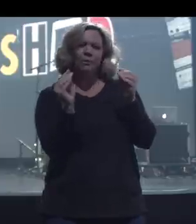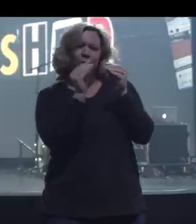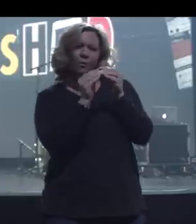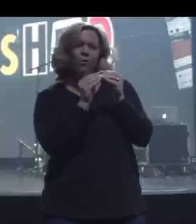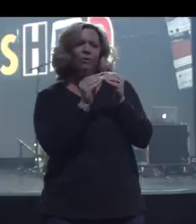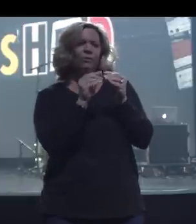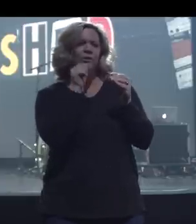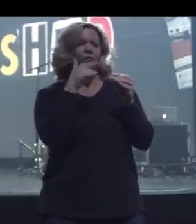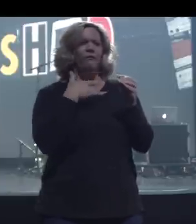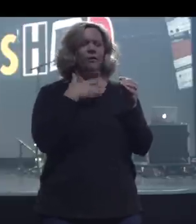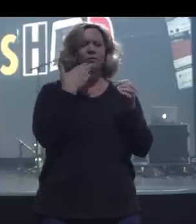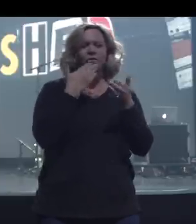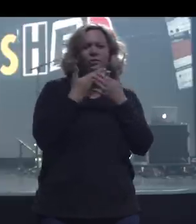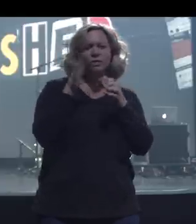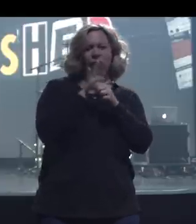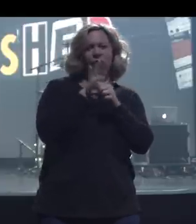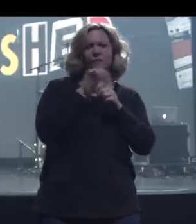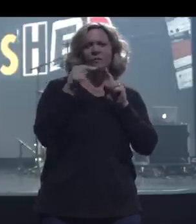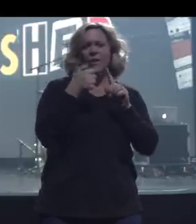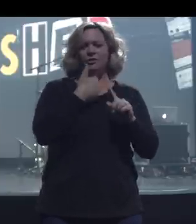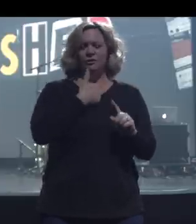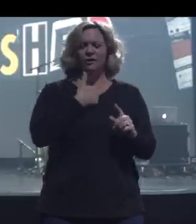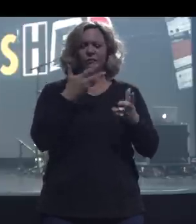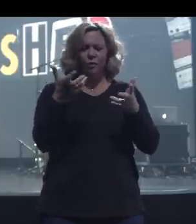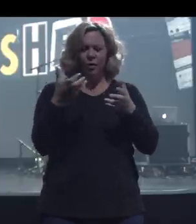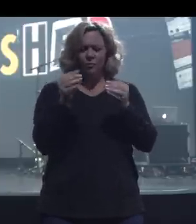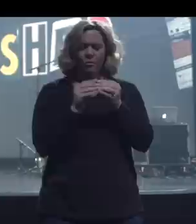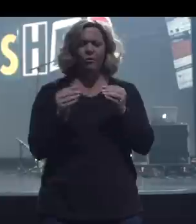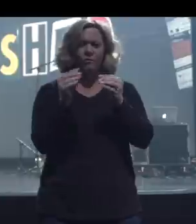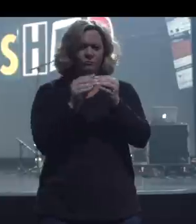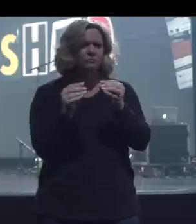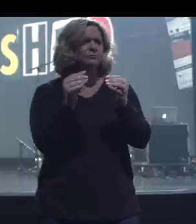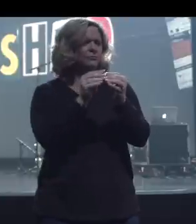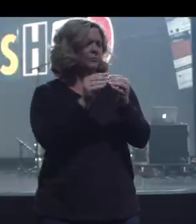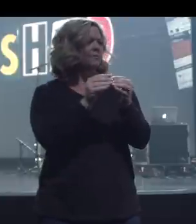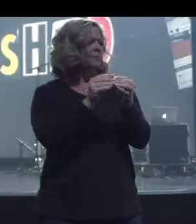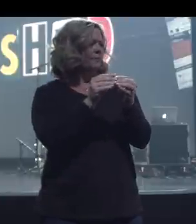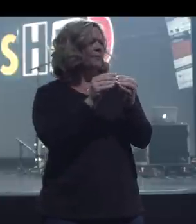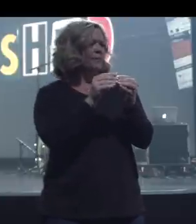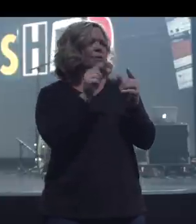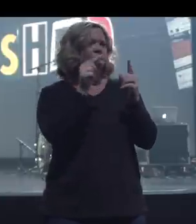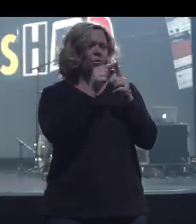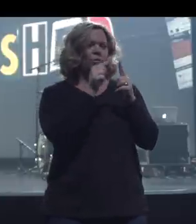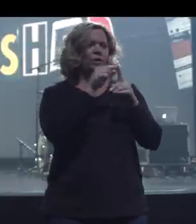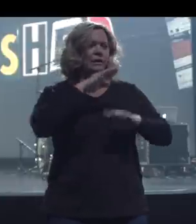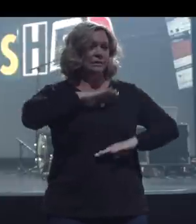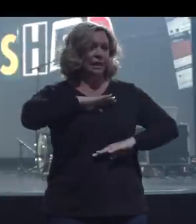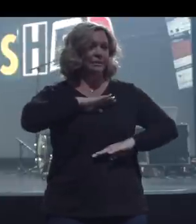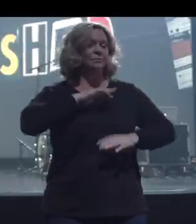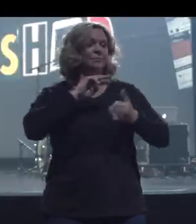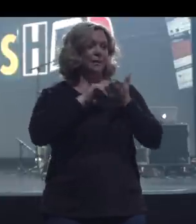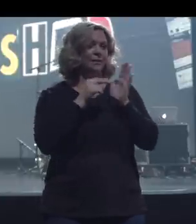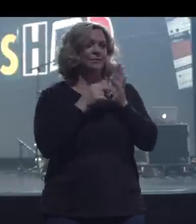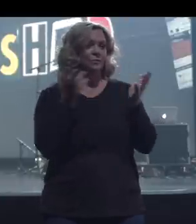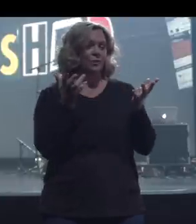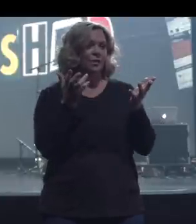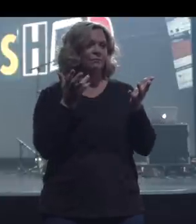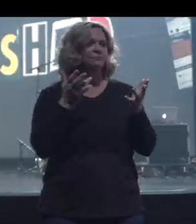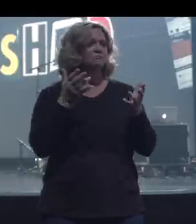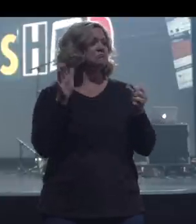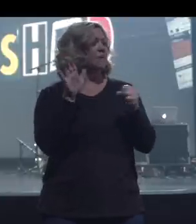feel enough. We need a constant pursuit of more. The word content in the New Testament, here's what it means. Enough.